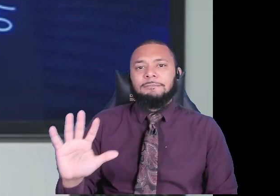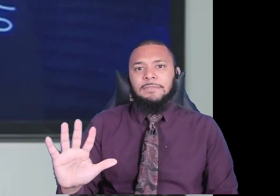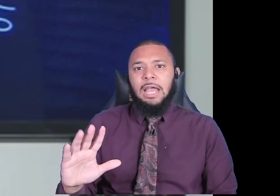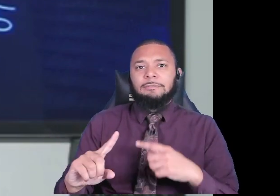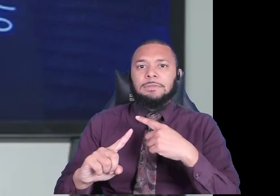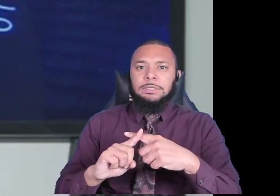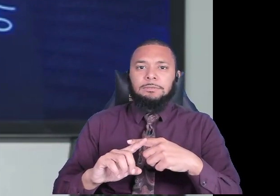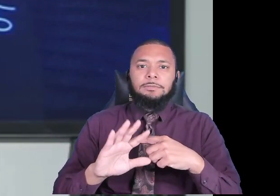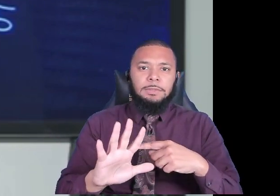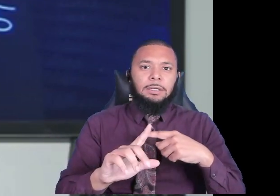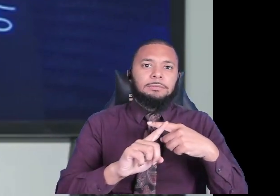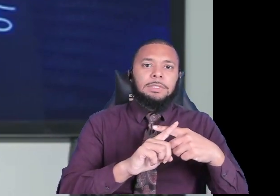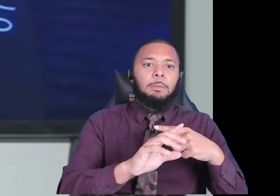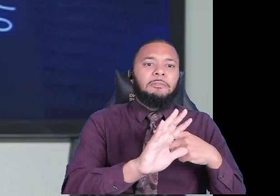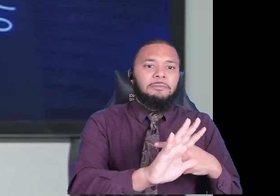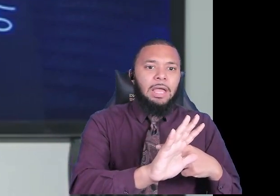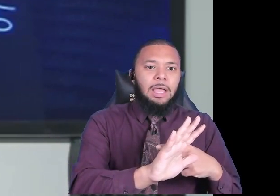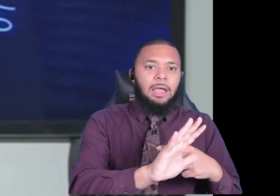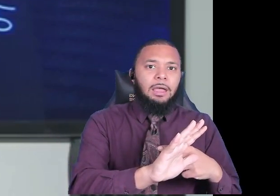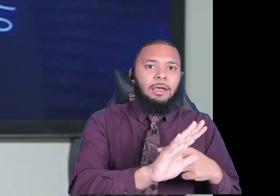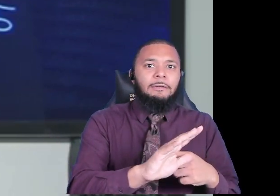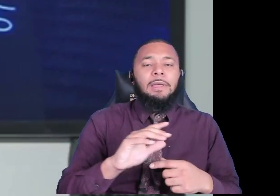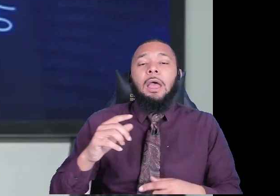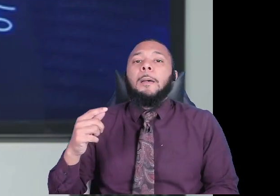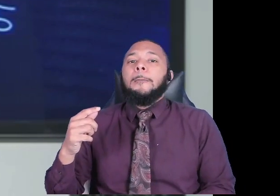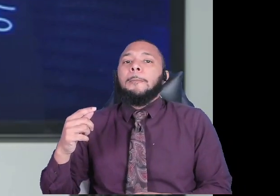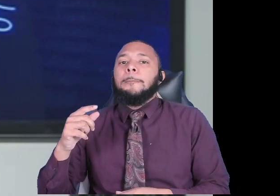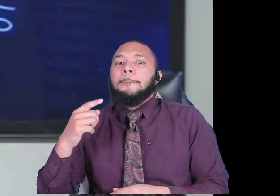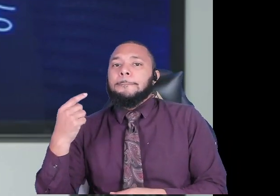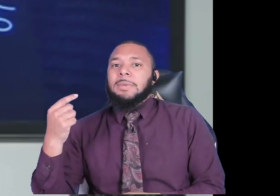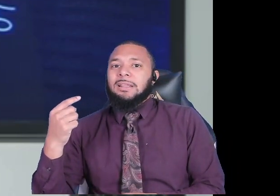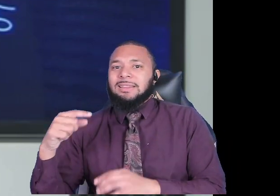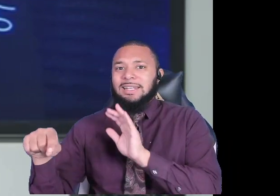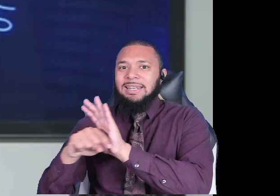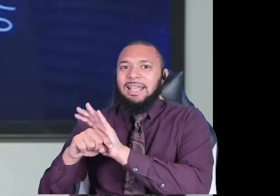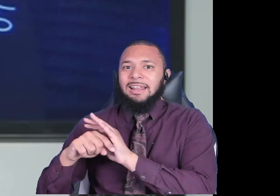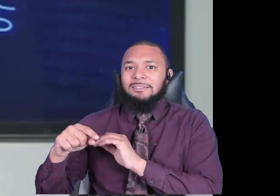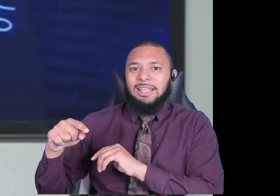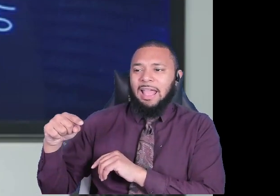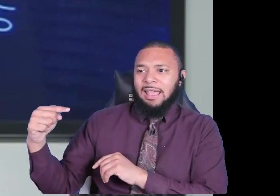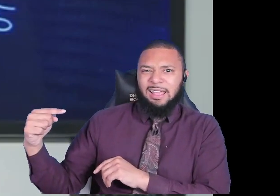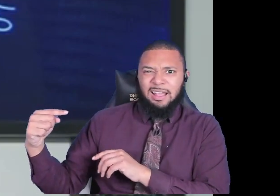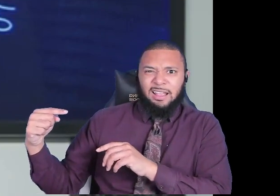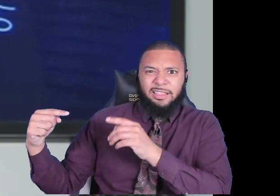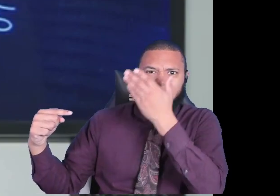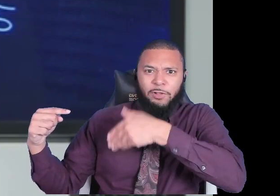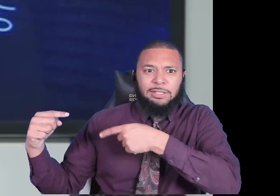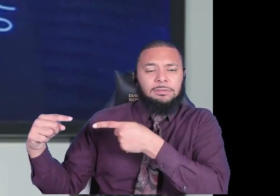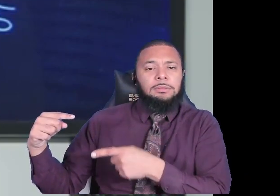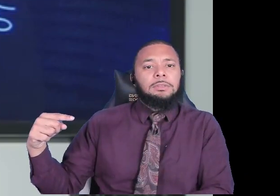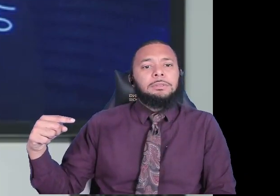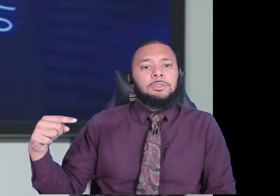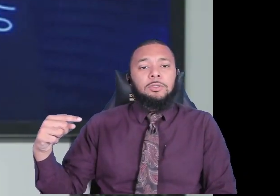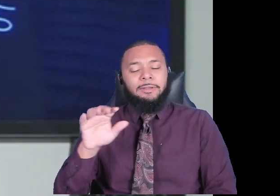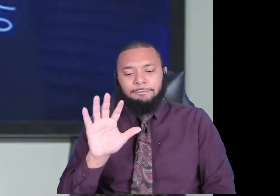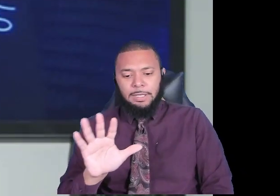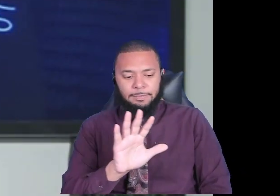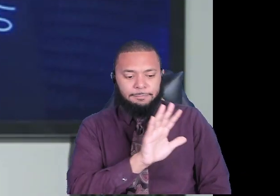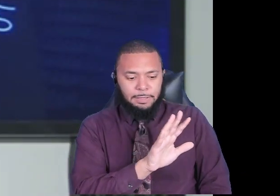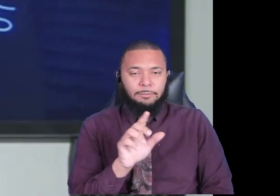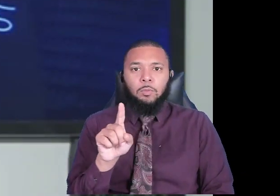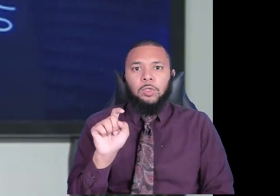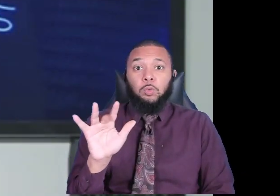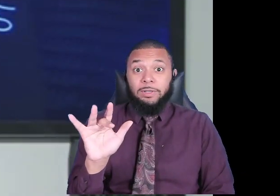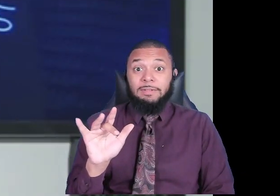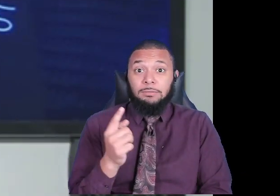times 5 times 5 with only one minus sign out in front. Well, 5 times 5 times 5 is